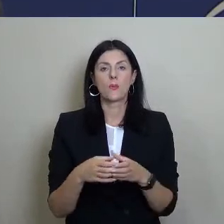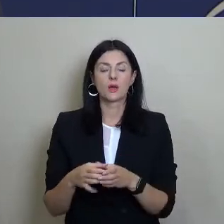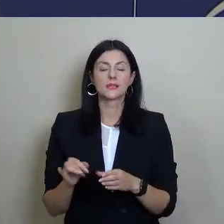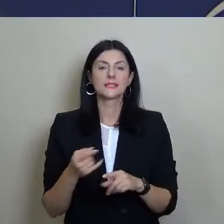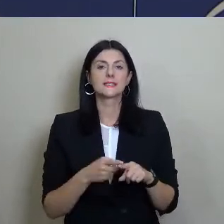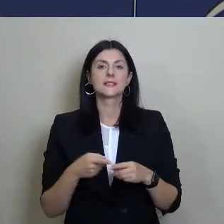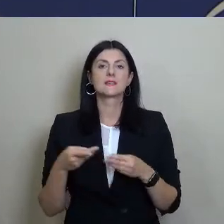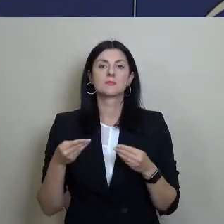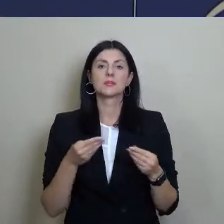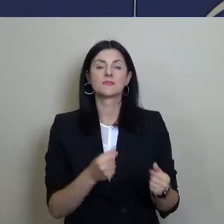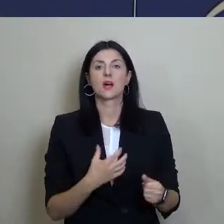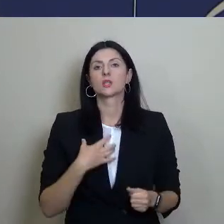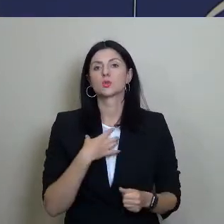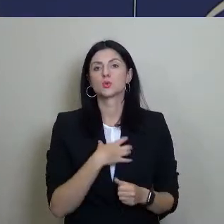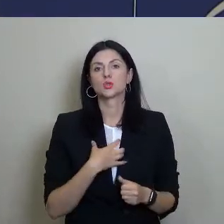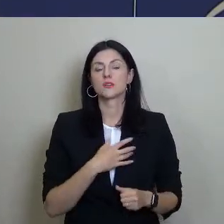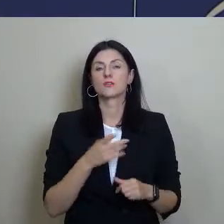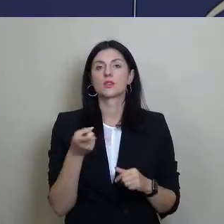the communities were